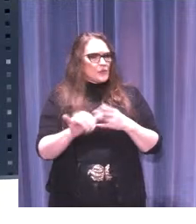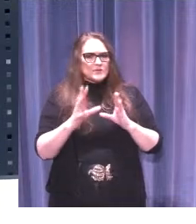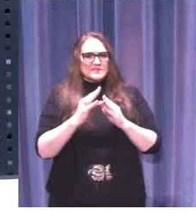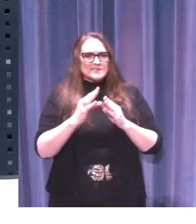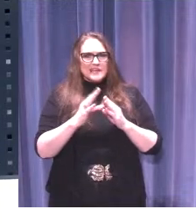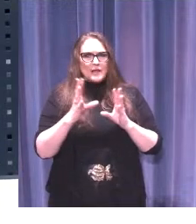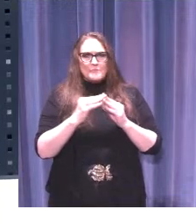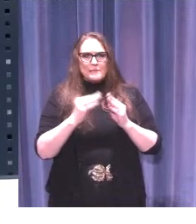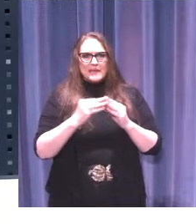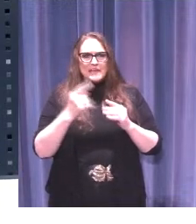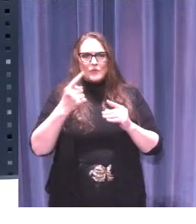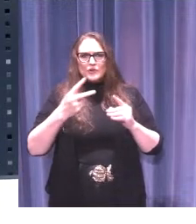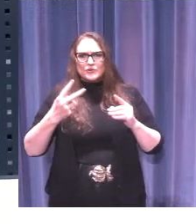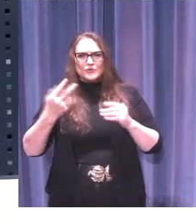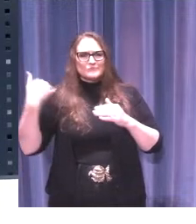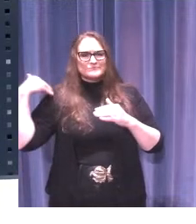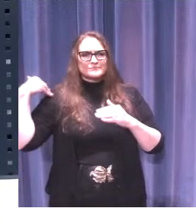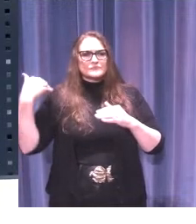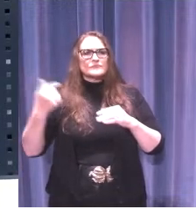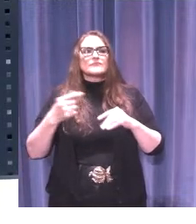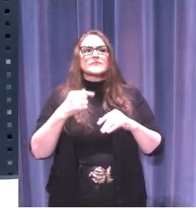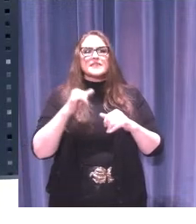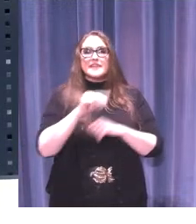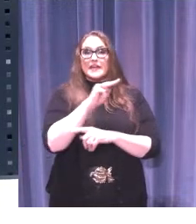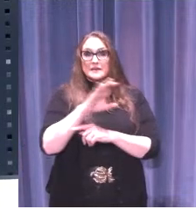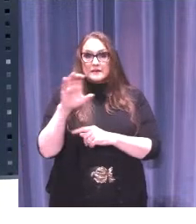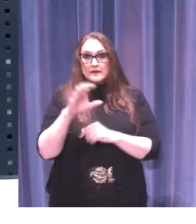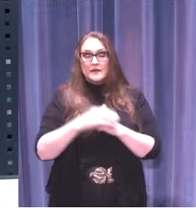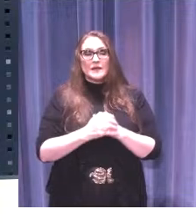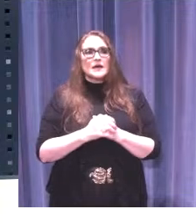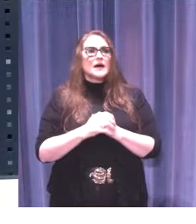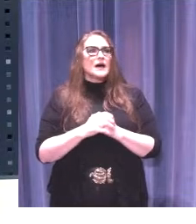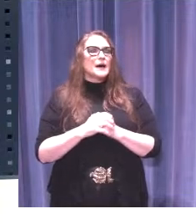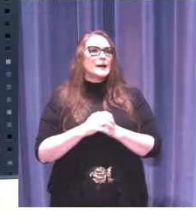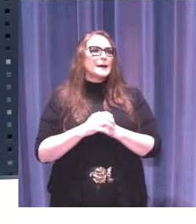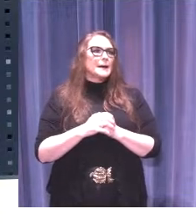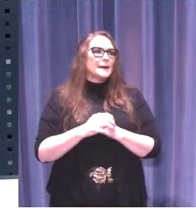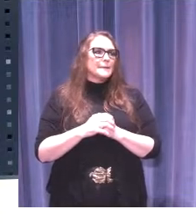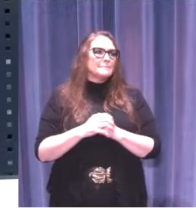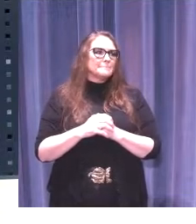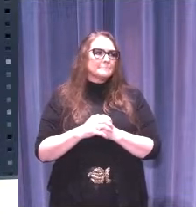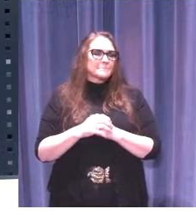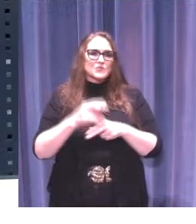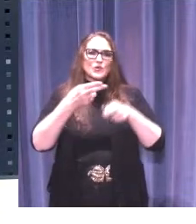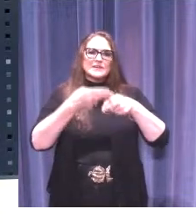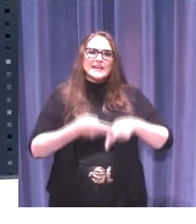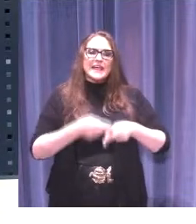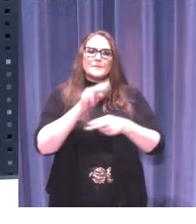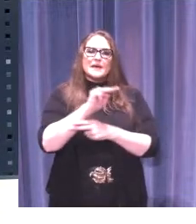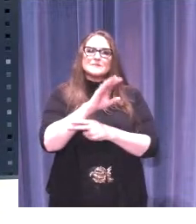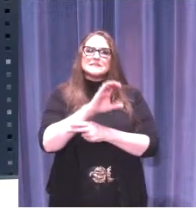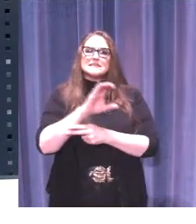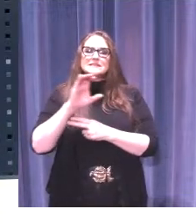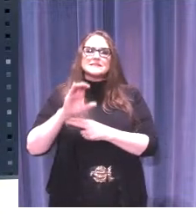two ago, that Mott Community College was named the